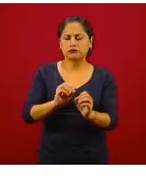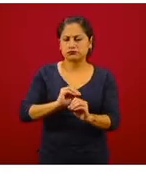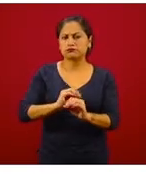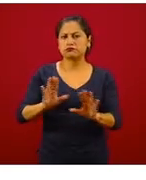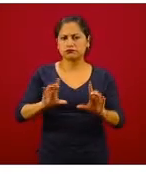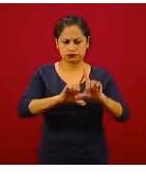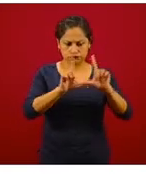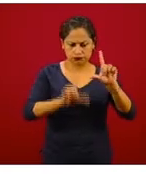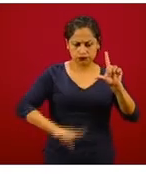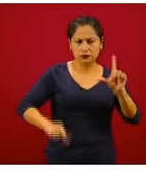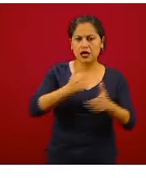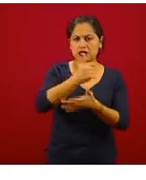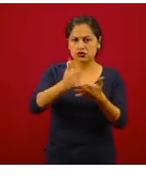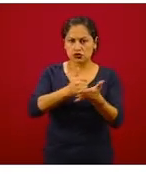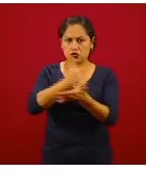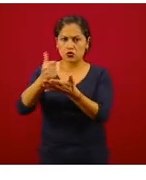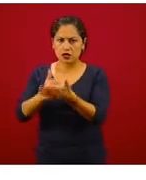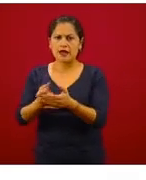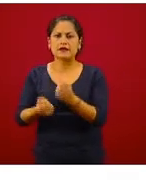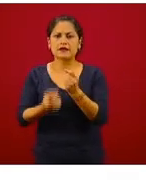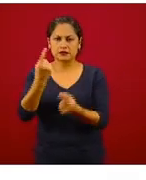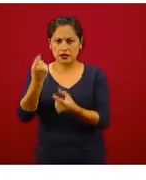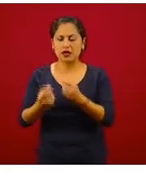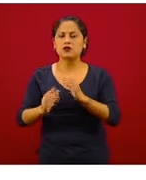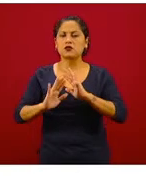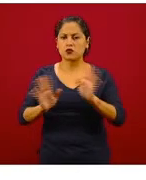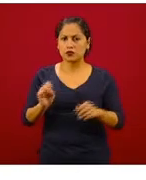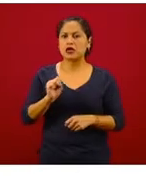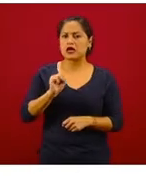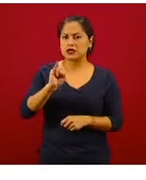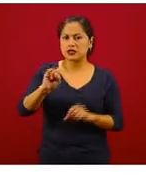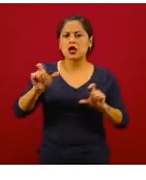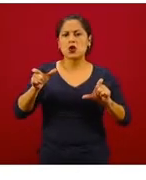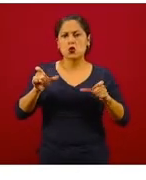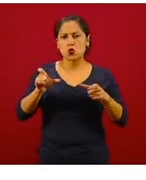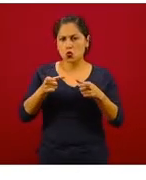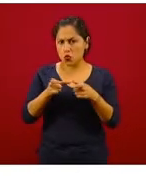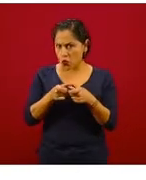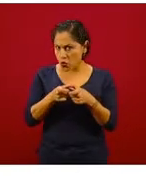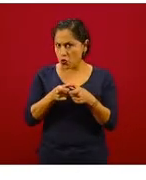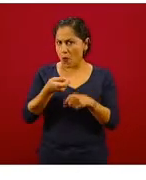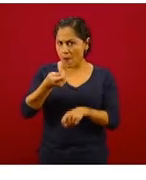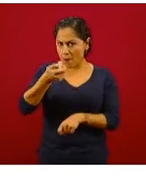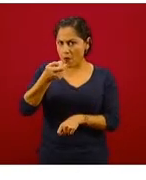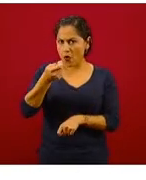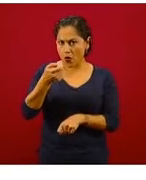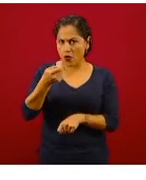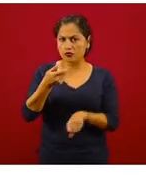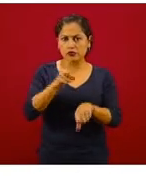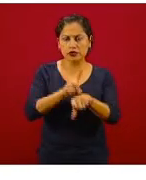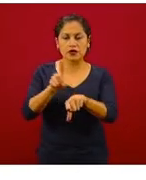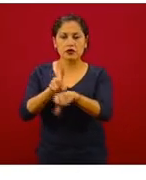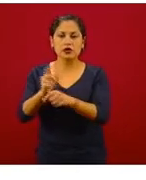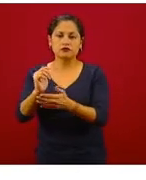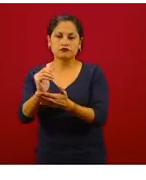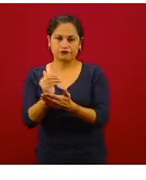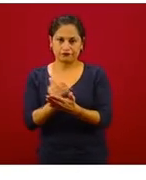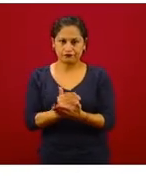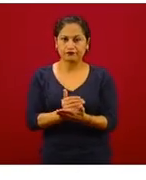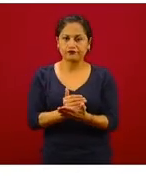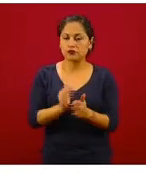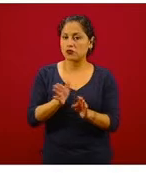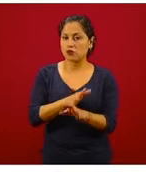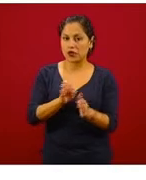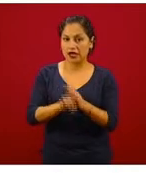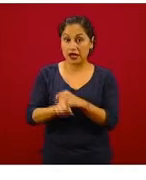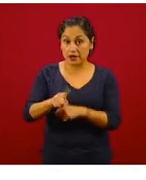even though in some cities for a number of weeks, they have seen a decline in the daily number of